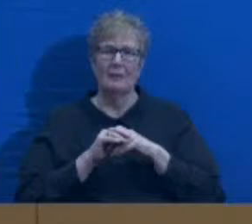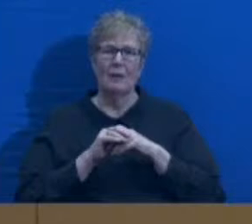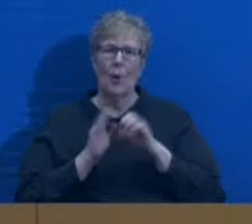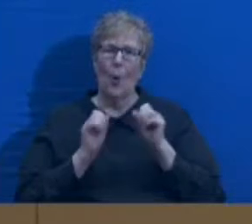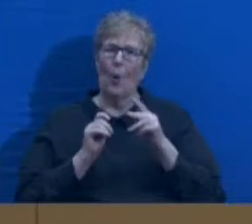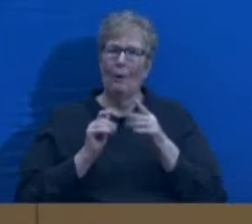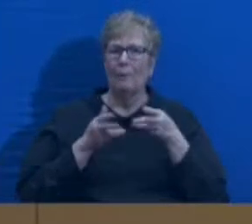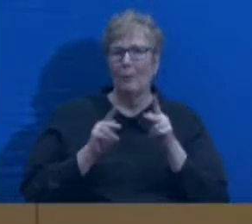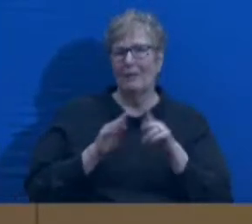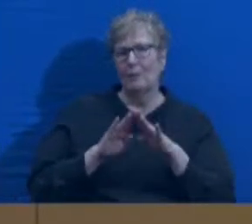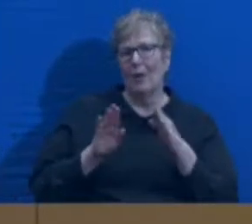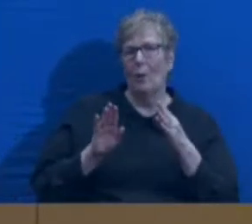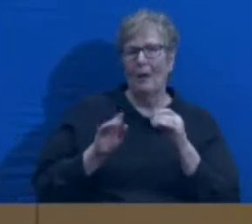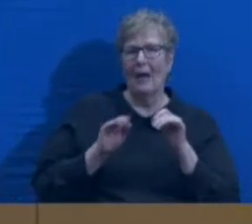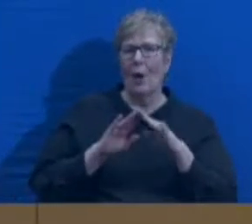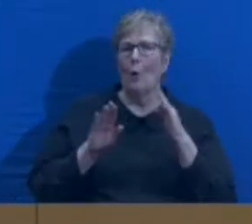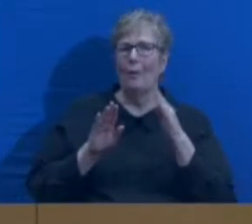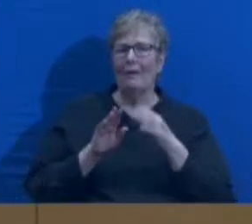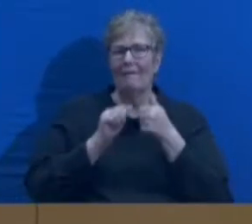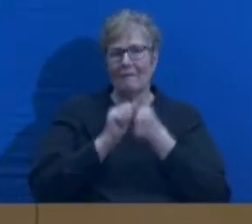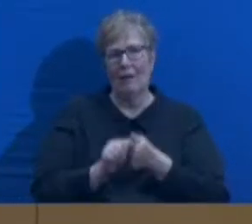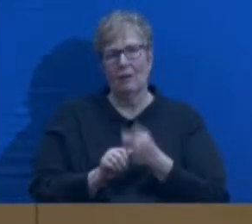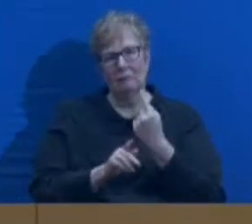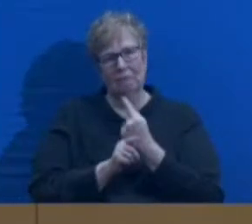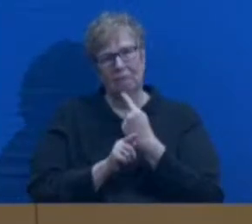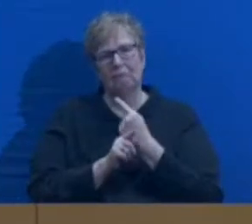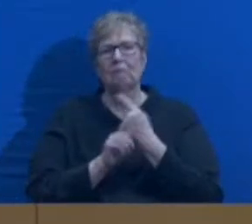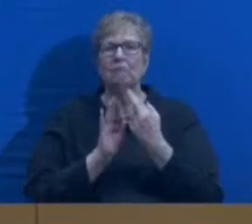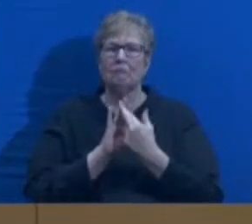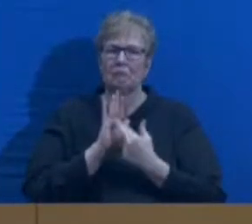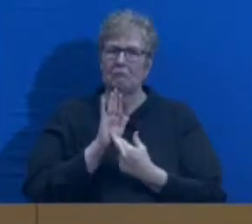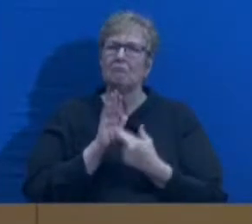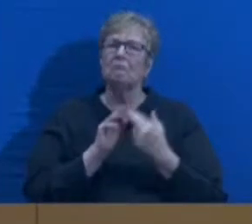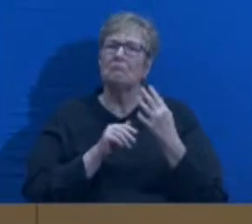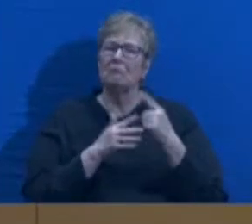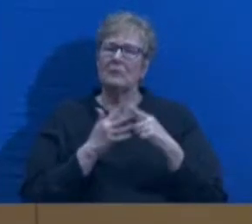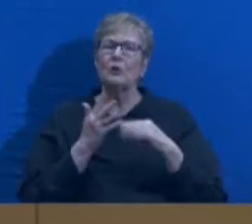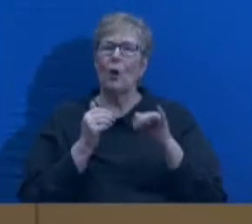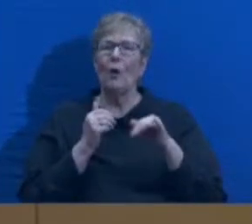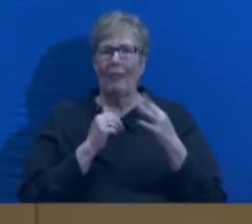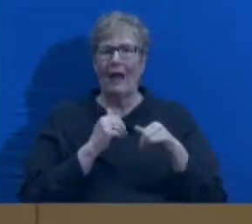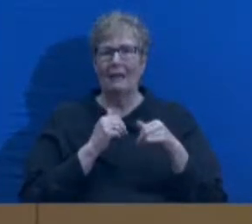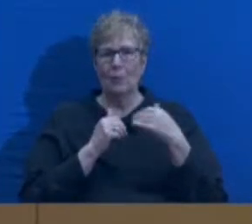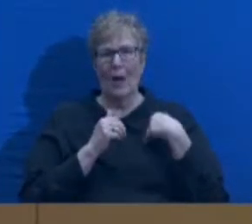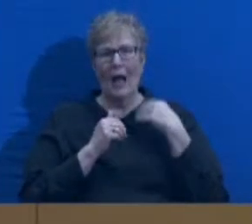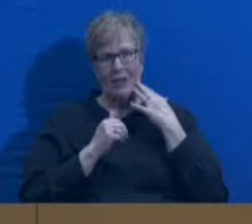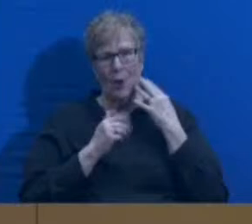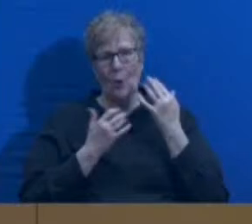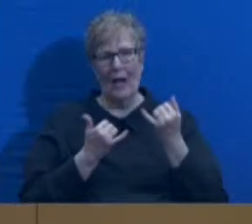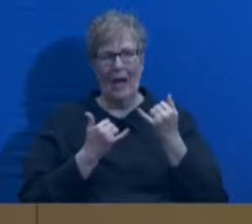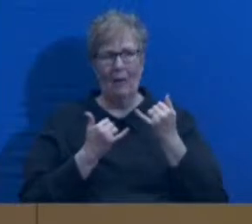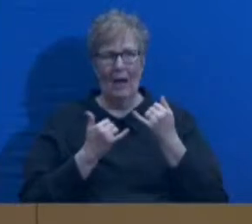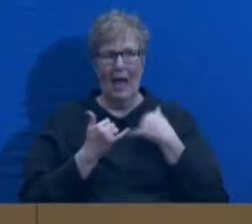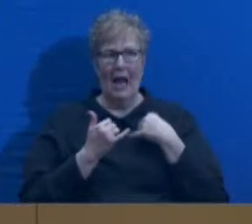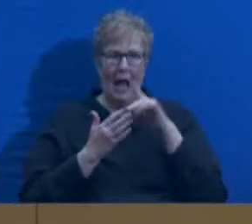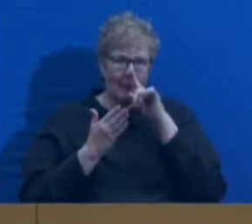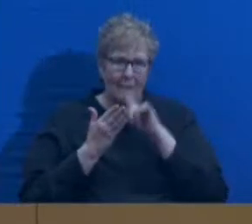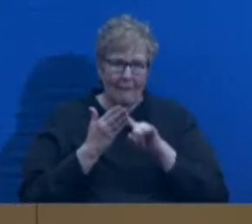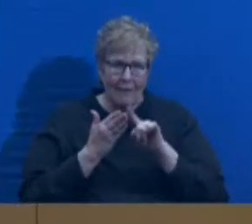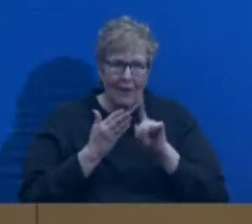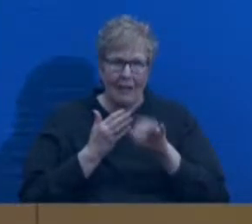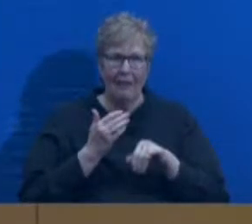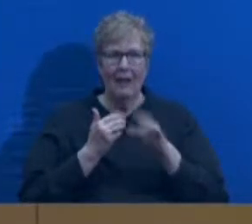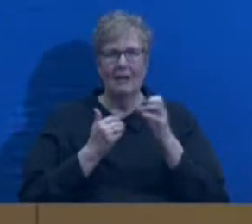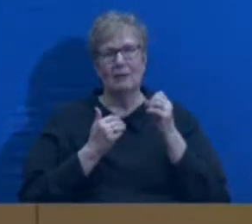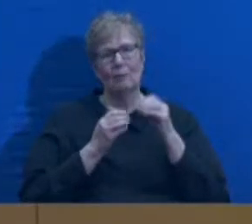be open, and if open, under what circumstances can they be open. So that's the extent of what I know now, and I'm just looking into it to ensure